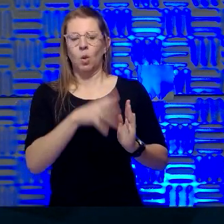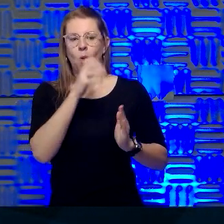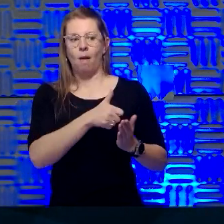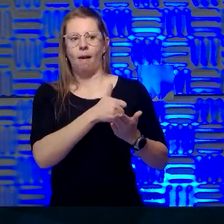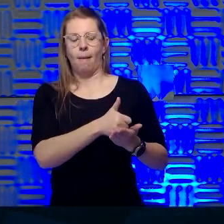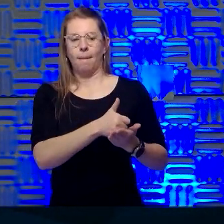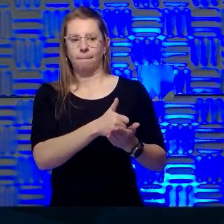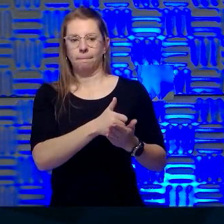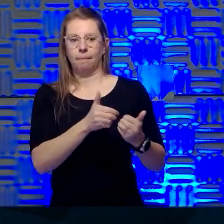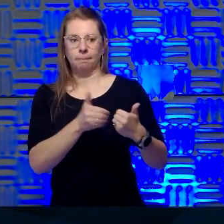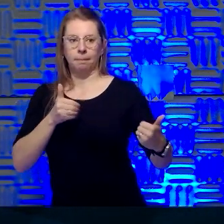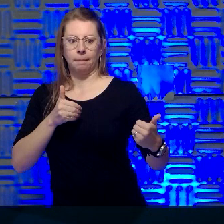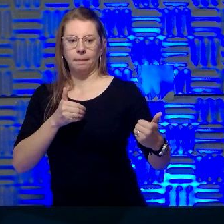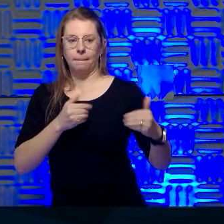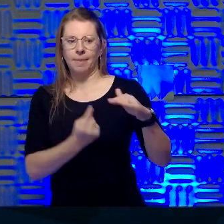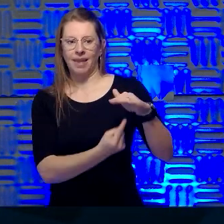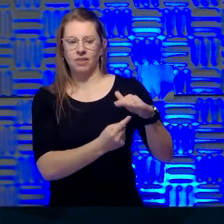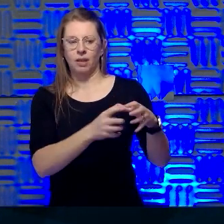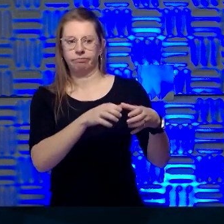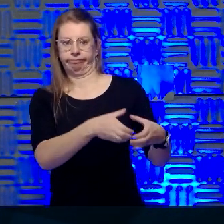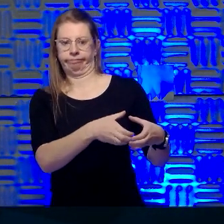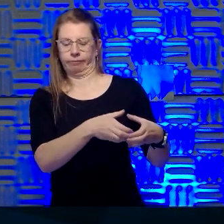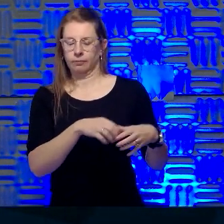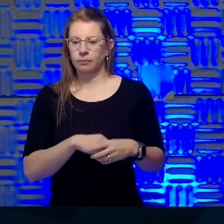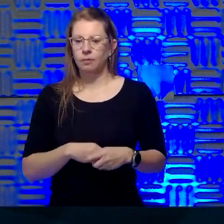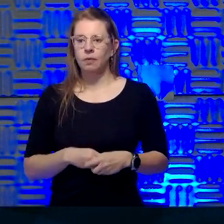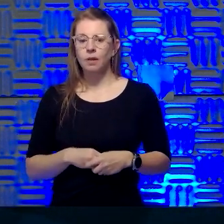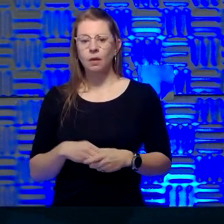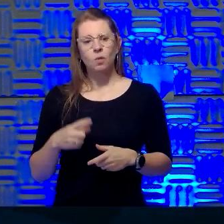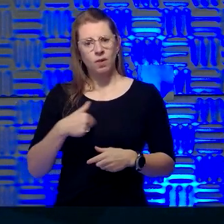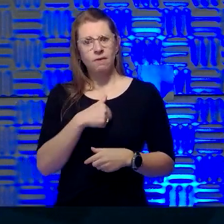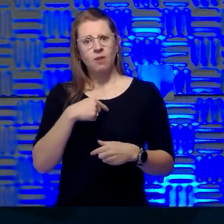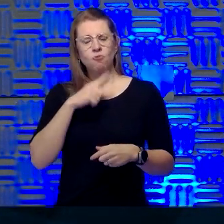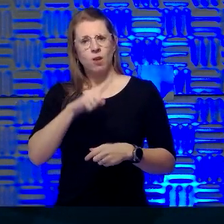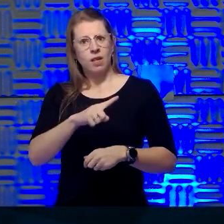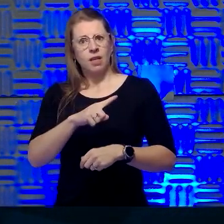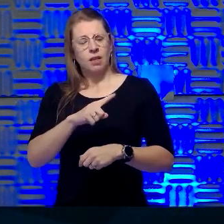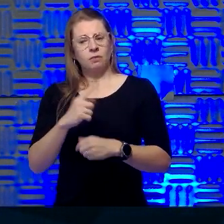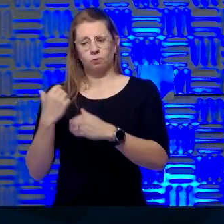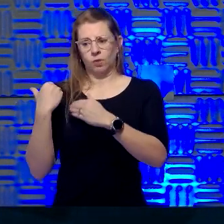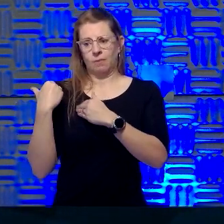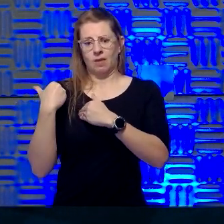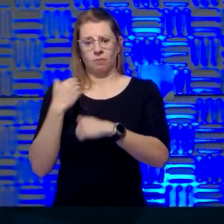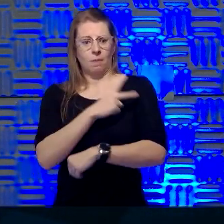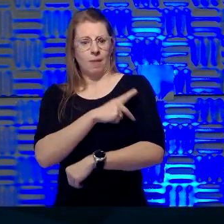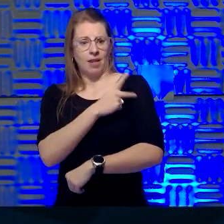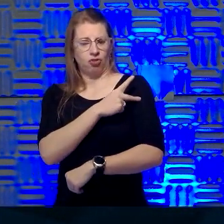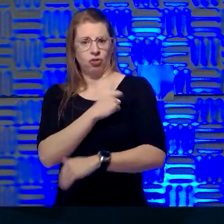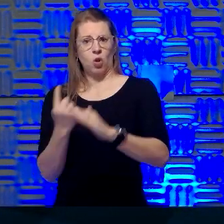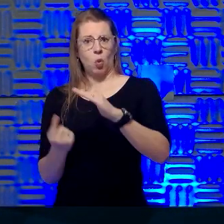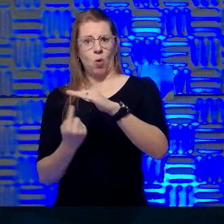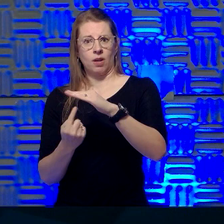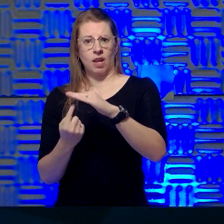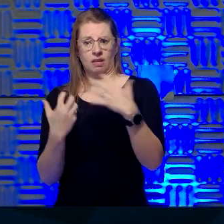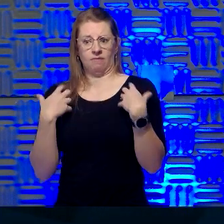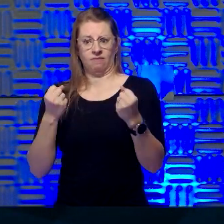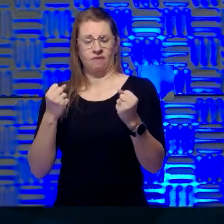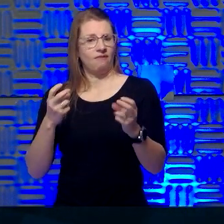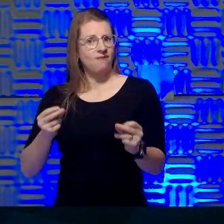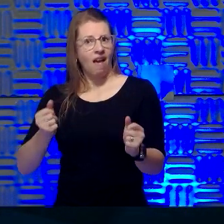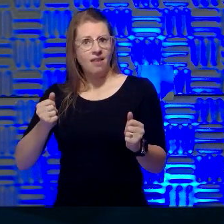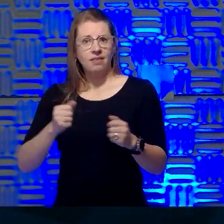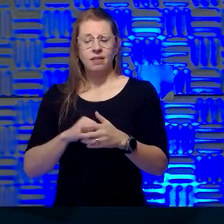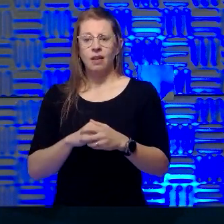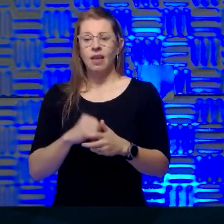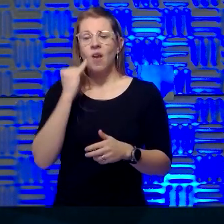We've been very lucky here at the beginning to have very responsible patients and quarantine themselves very quickly. And if